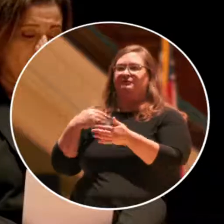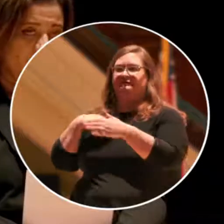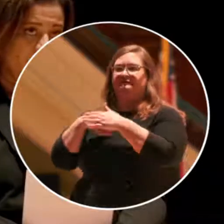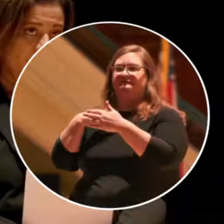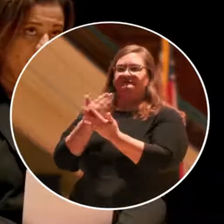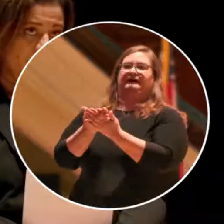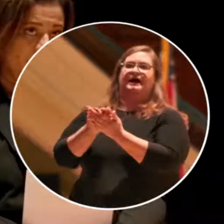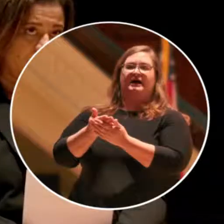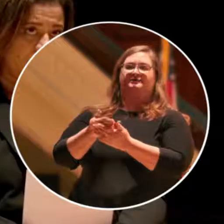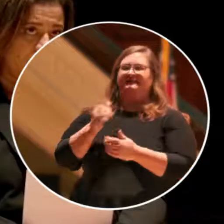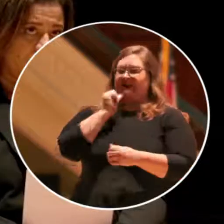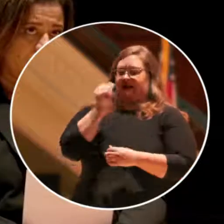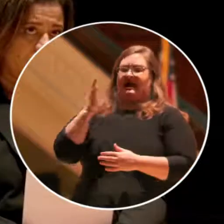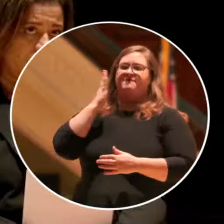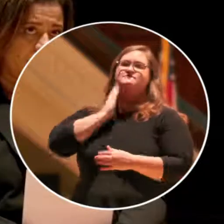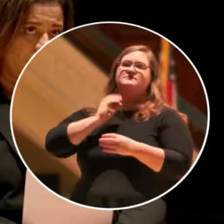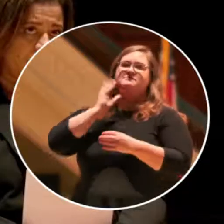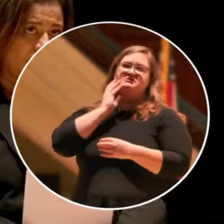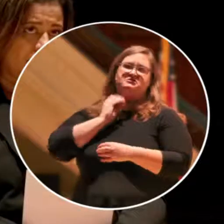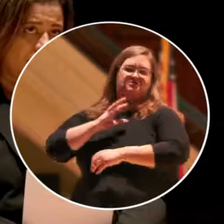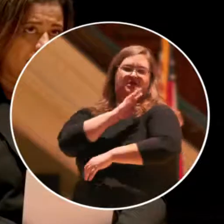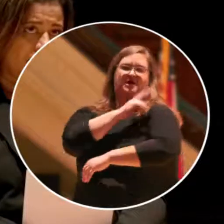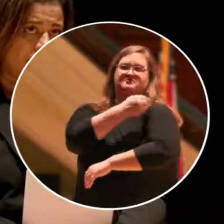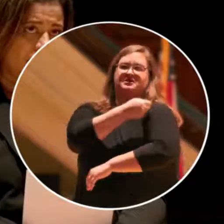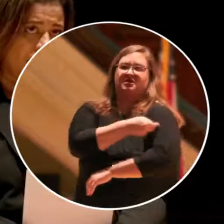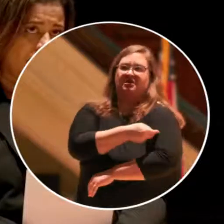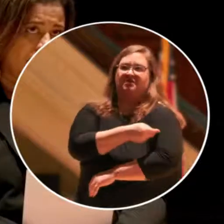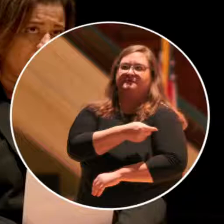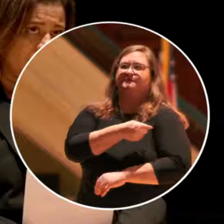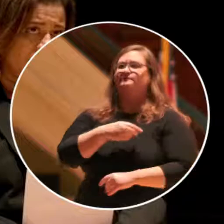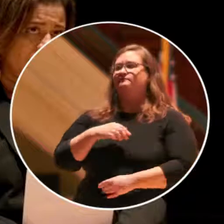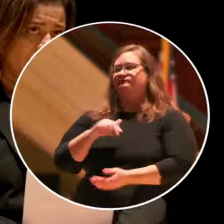I was told my dad had a heart attack and died.